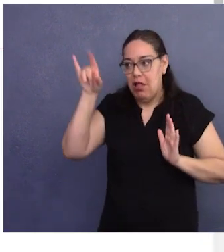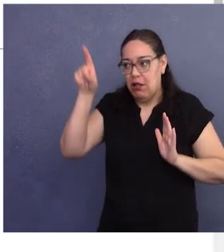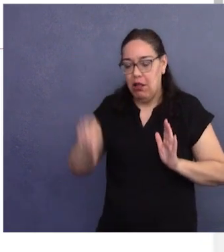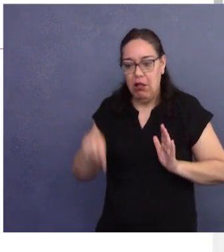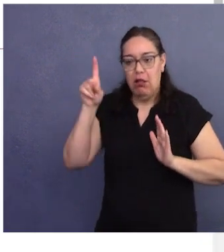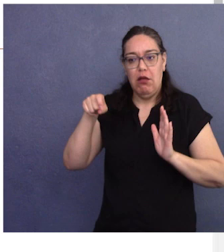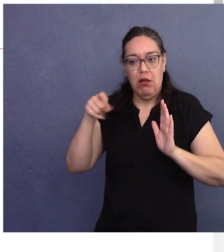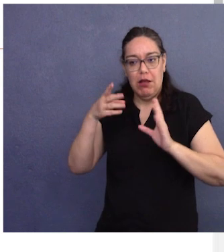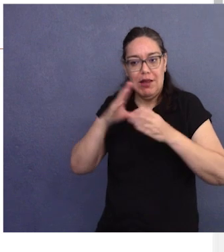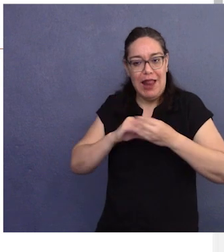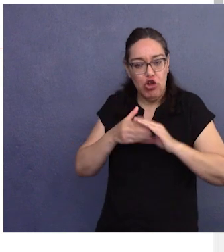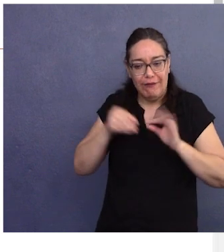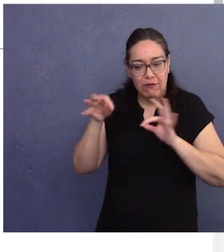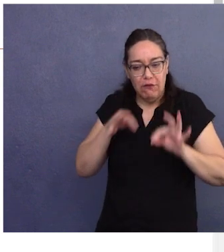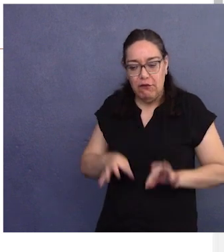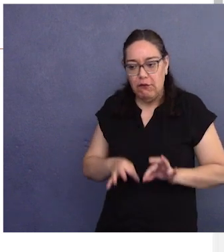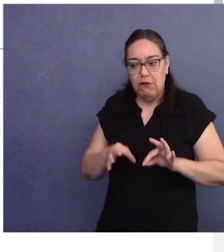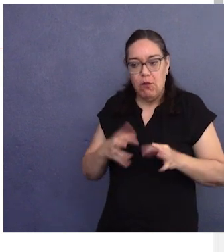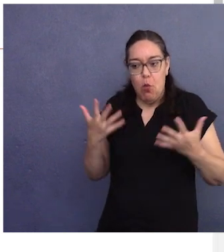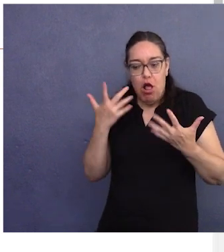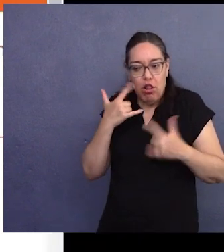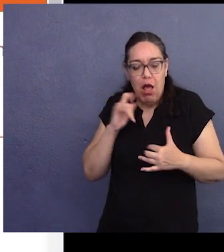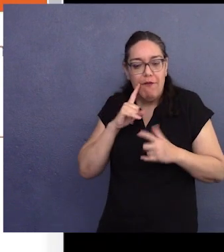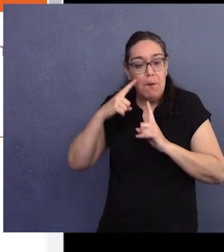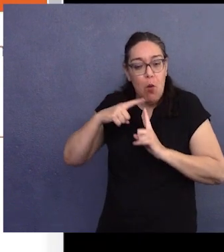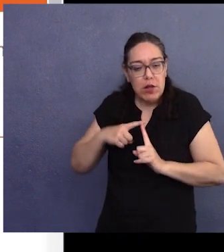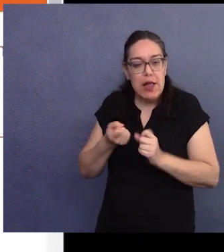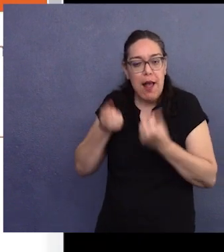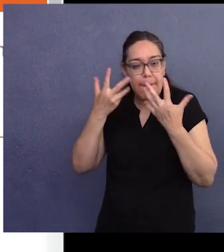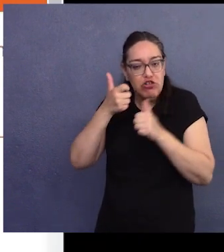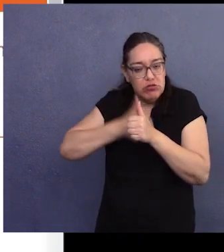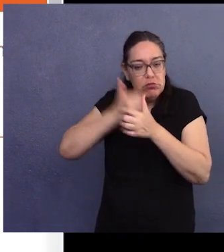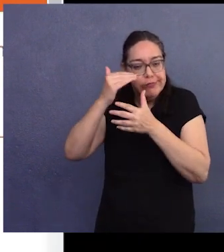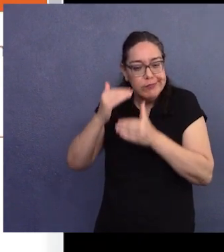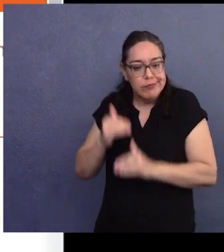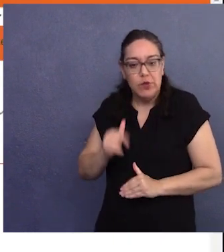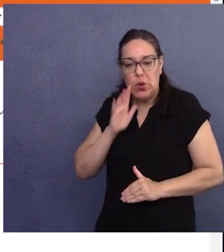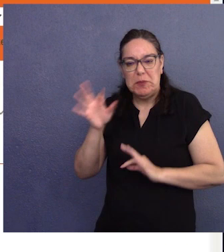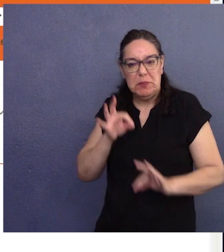those narratives are as far as points.